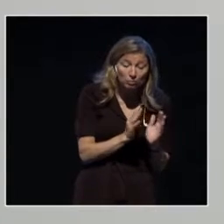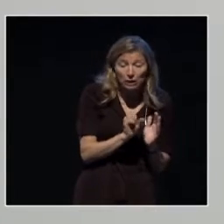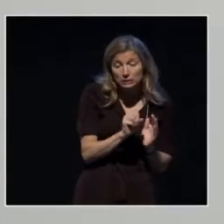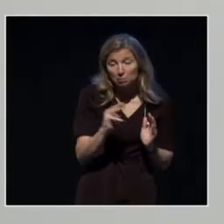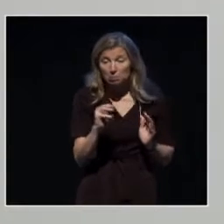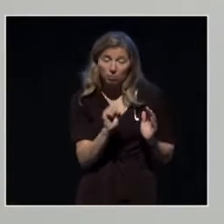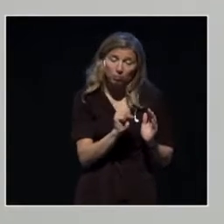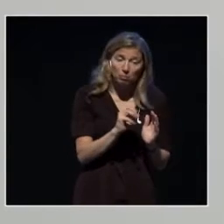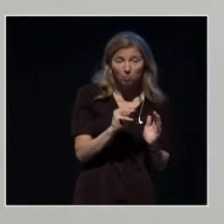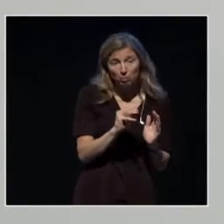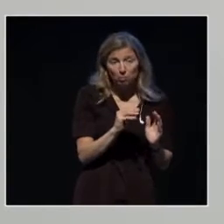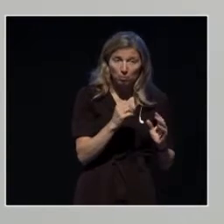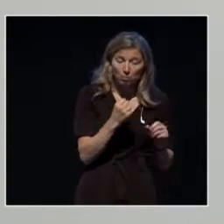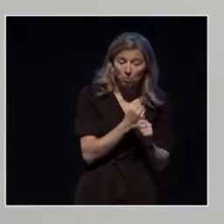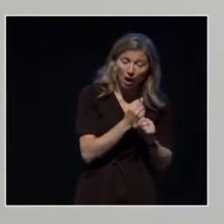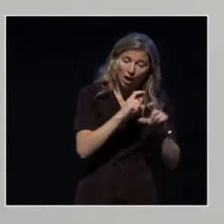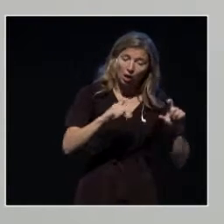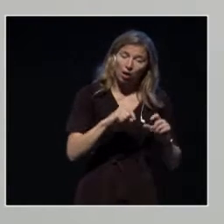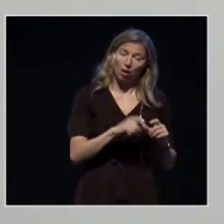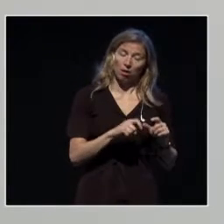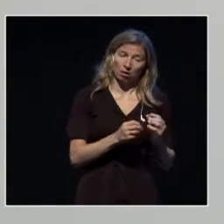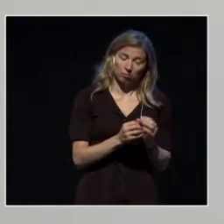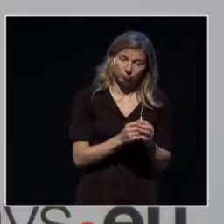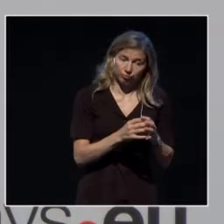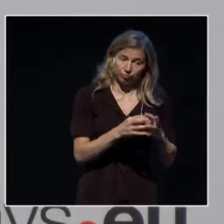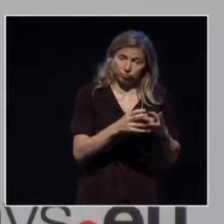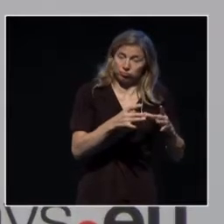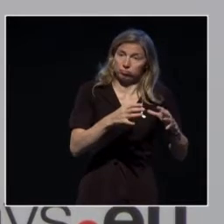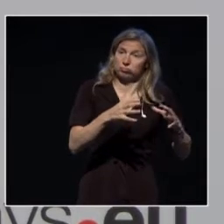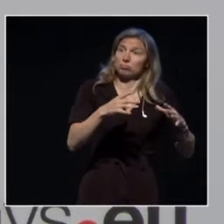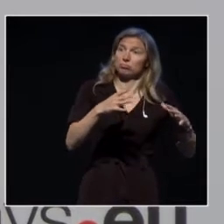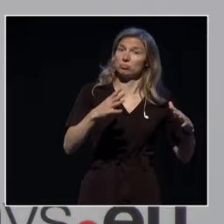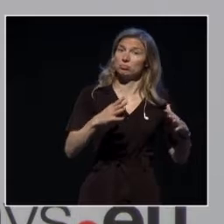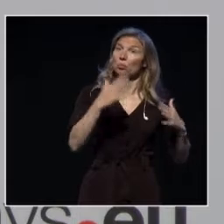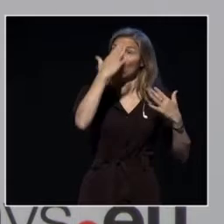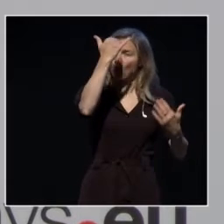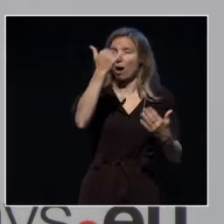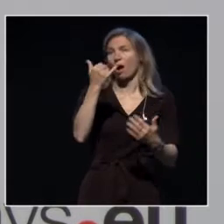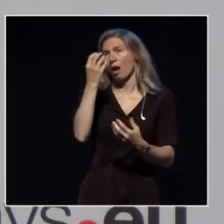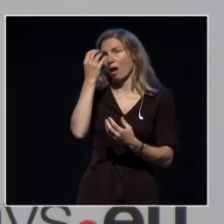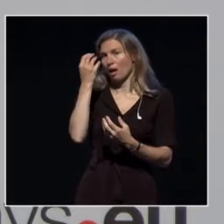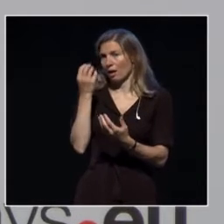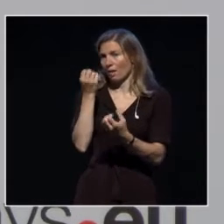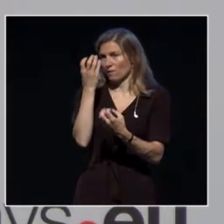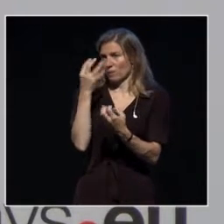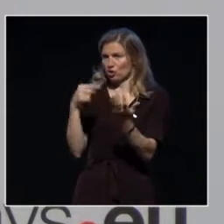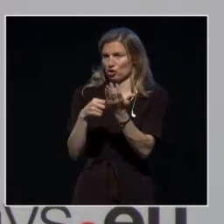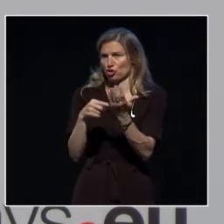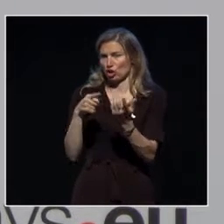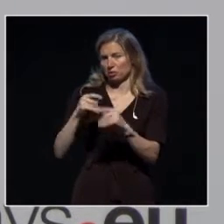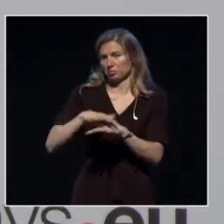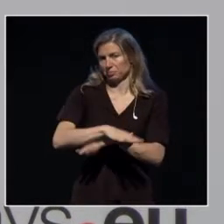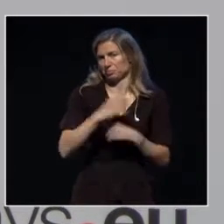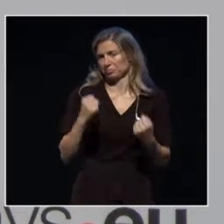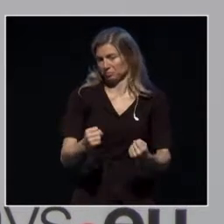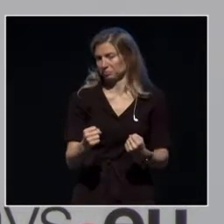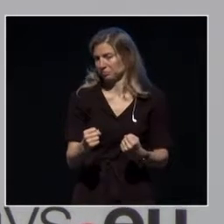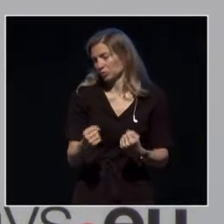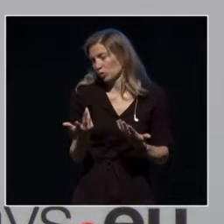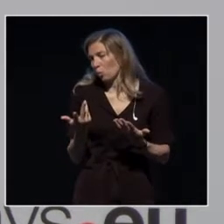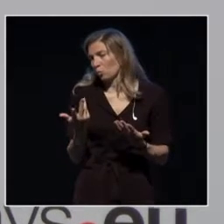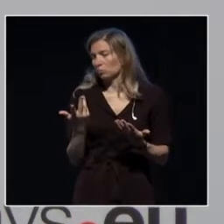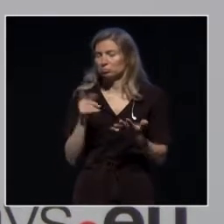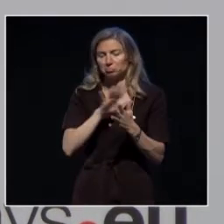made possible by information technology, and I want to put that on the table as well. So those are just